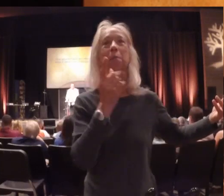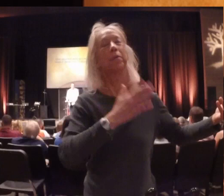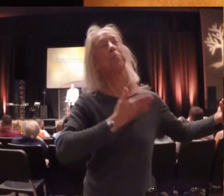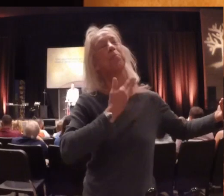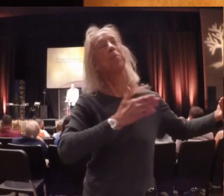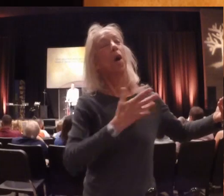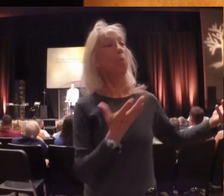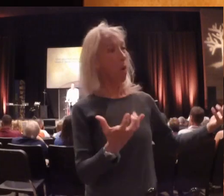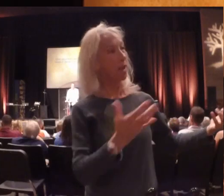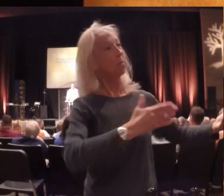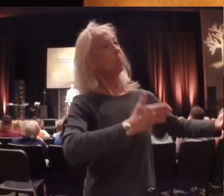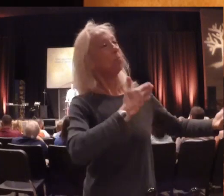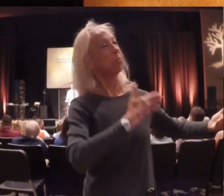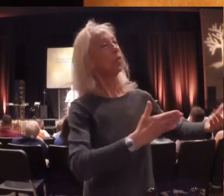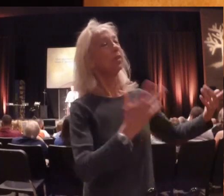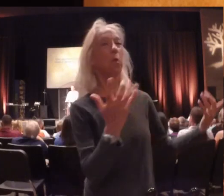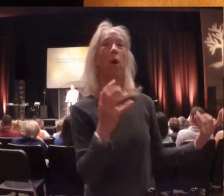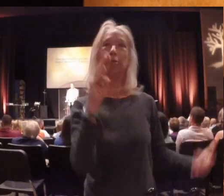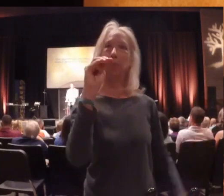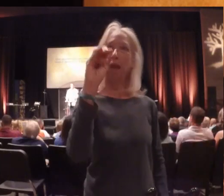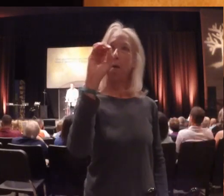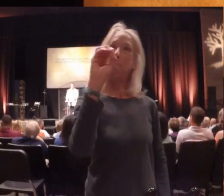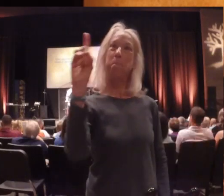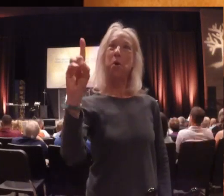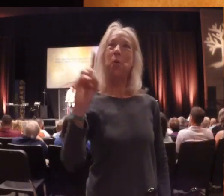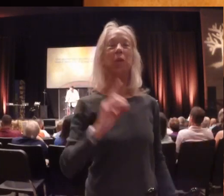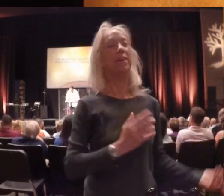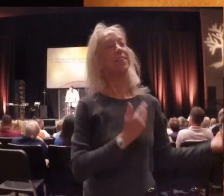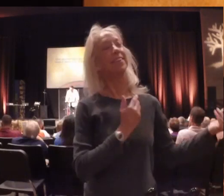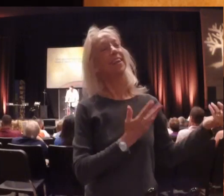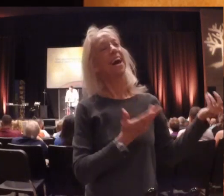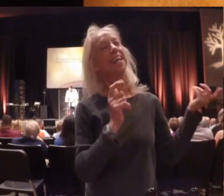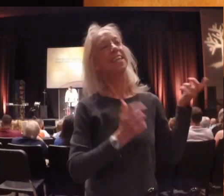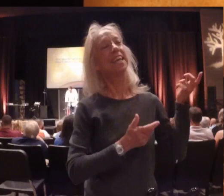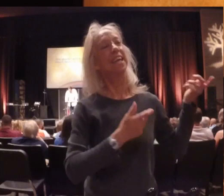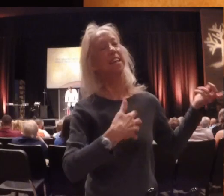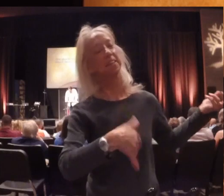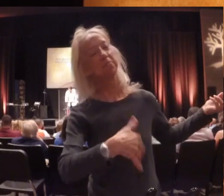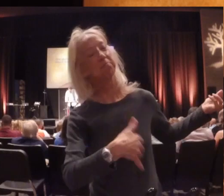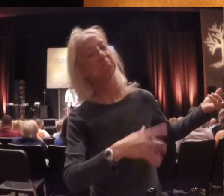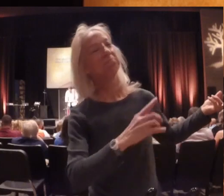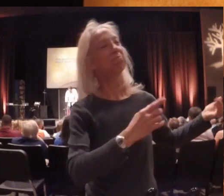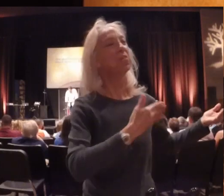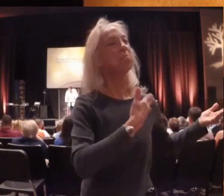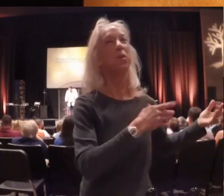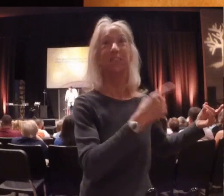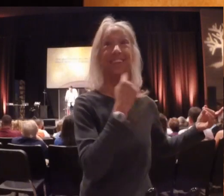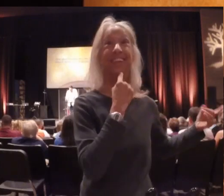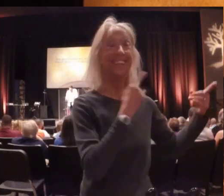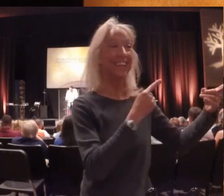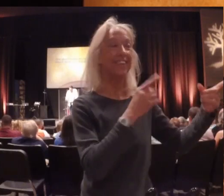music. I need to get in that zone. I need to talk to the Lord. I need a word from the Lord. And he says, then